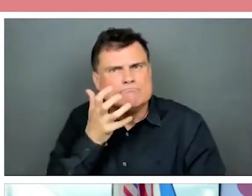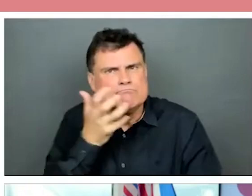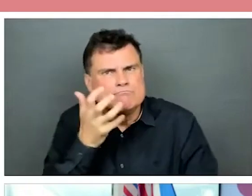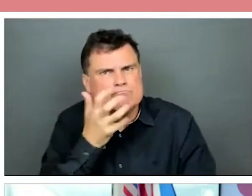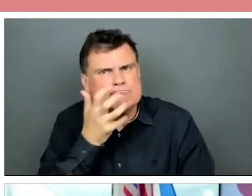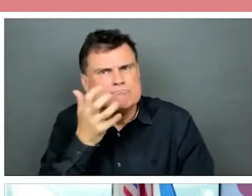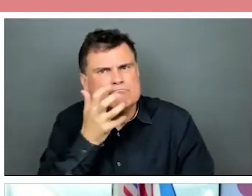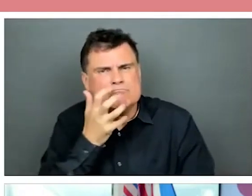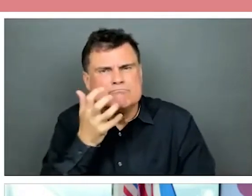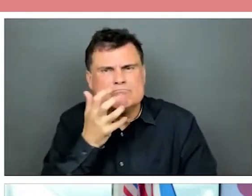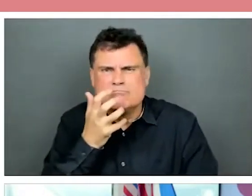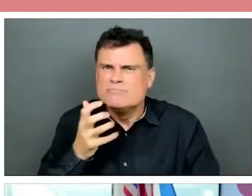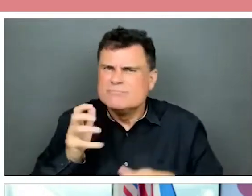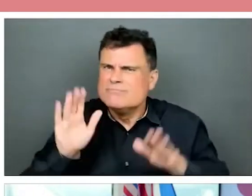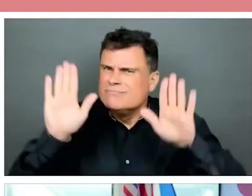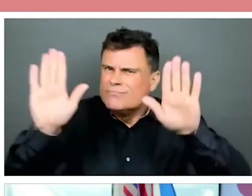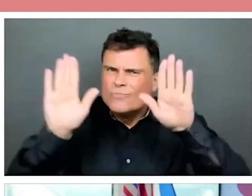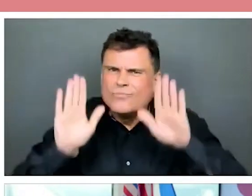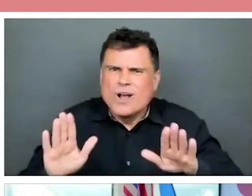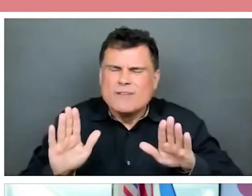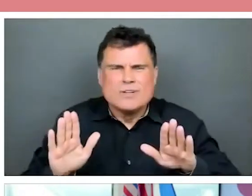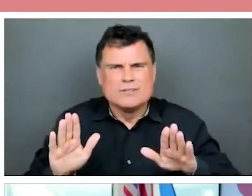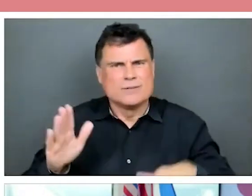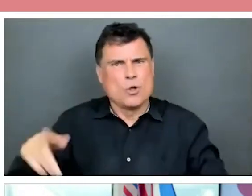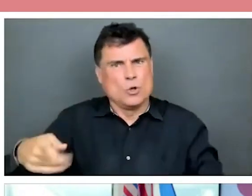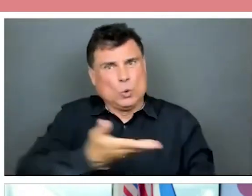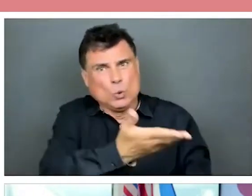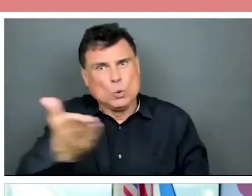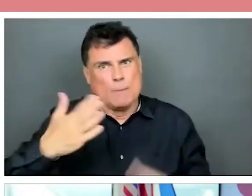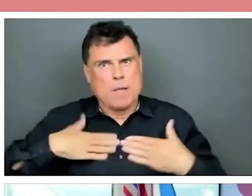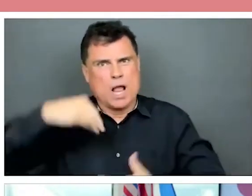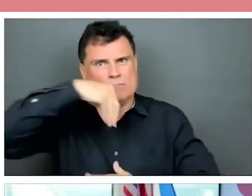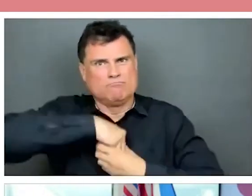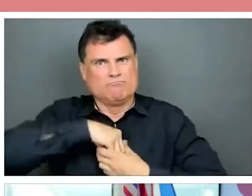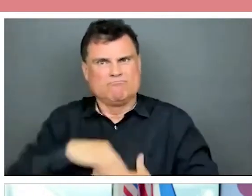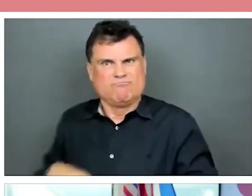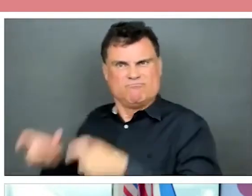of protection when we look at jurisdictions across the world.